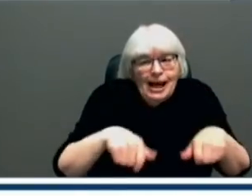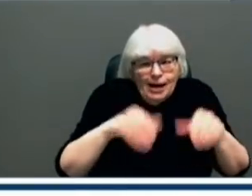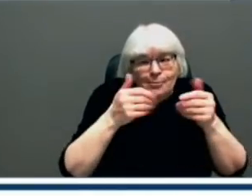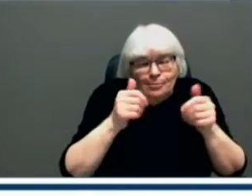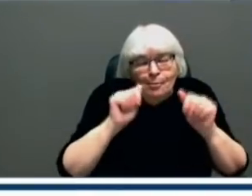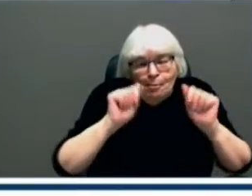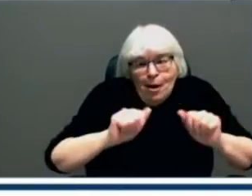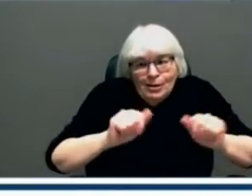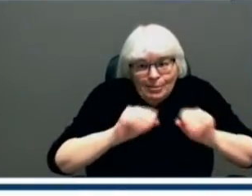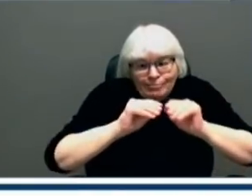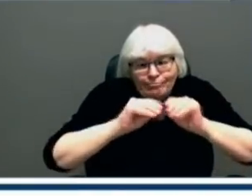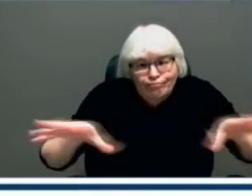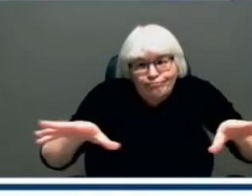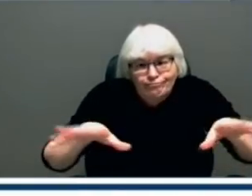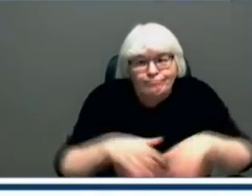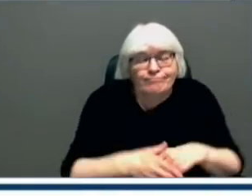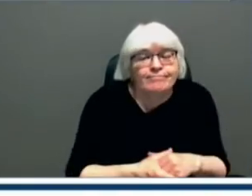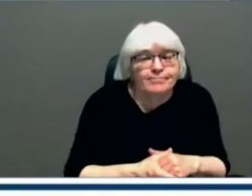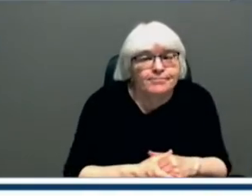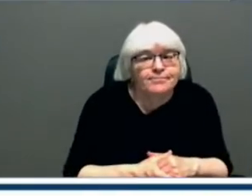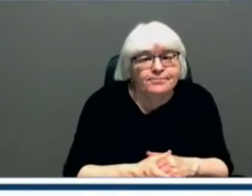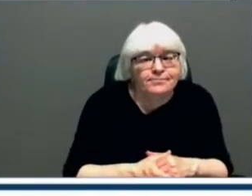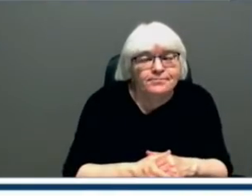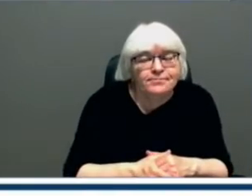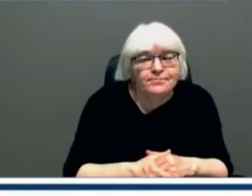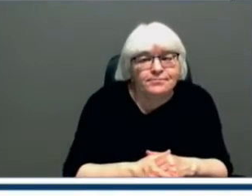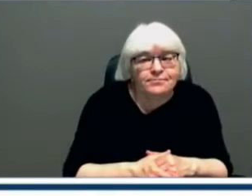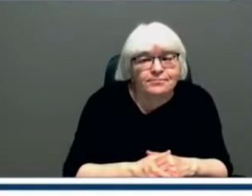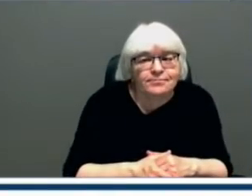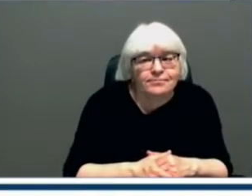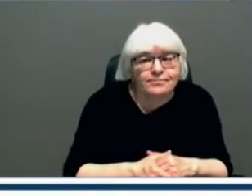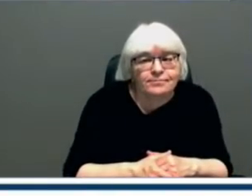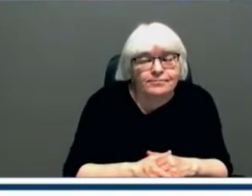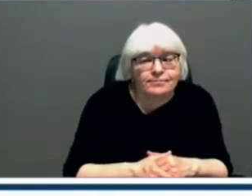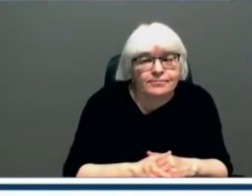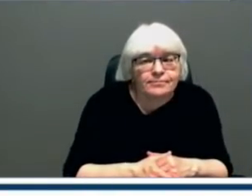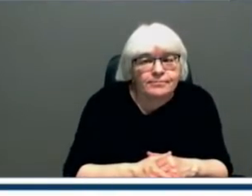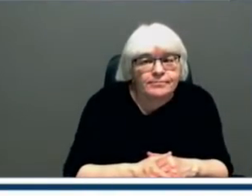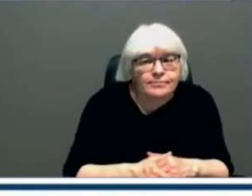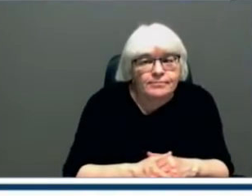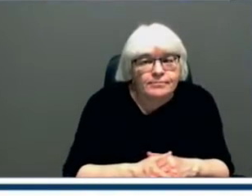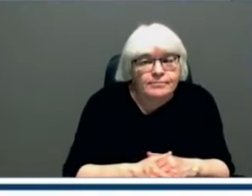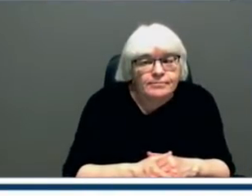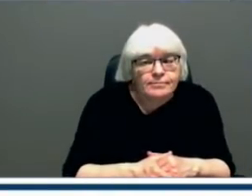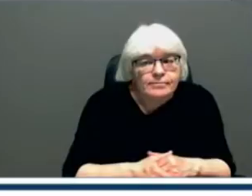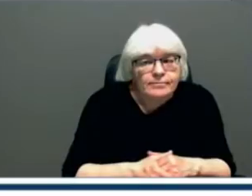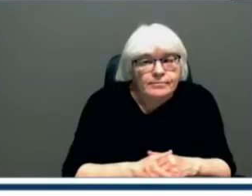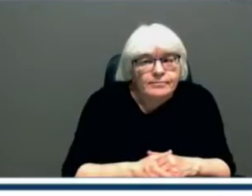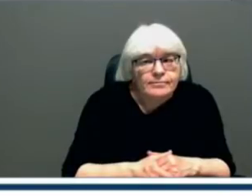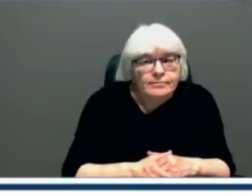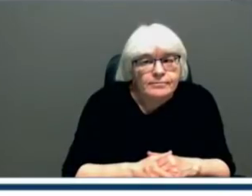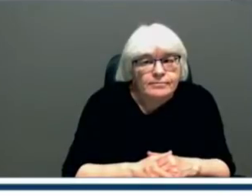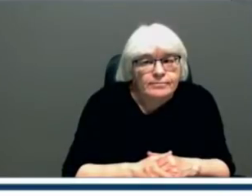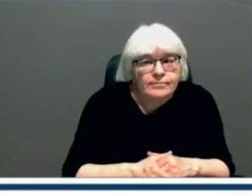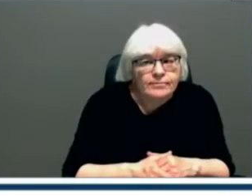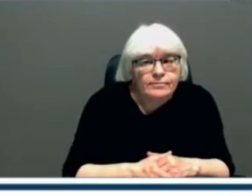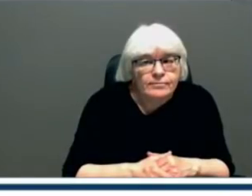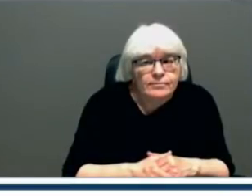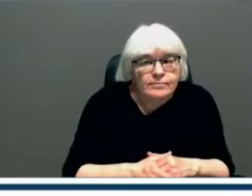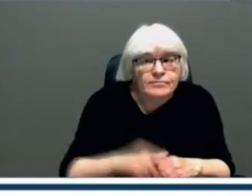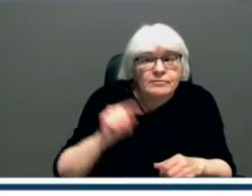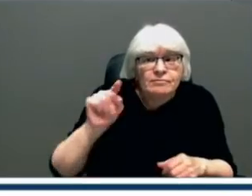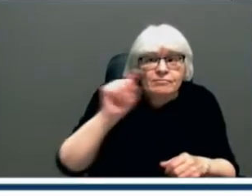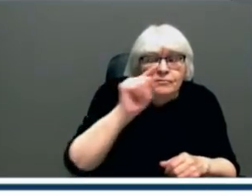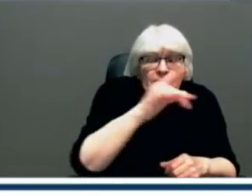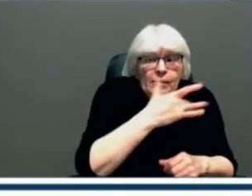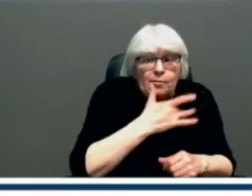Follow up, Tim? Yes, I do. Some other provinces have made their COVID modeling